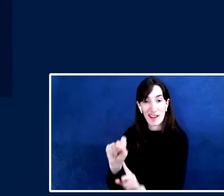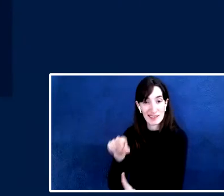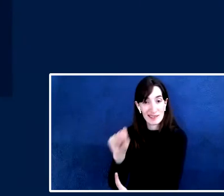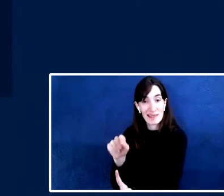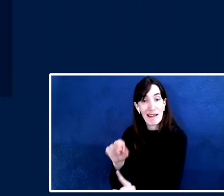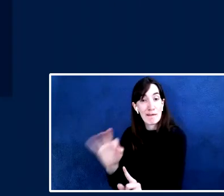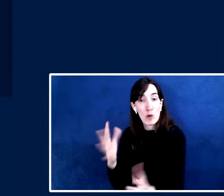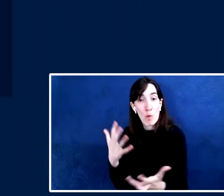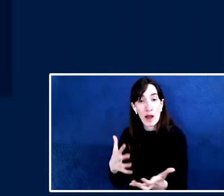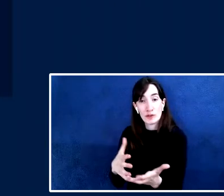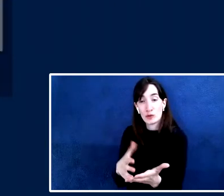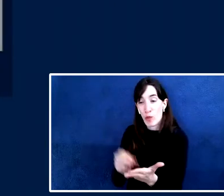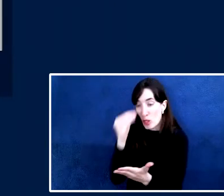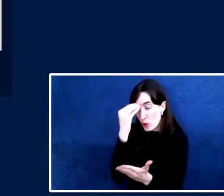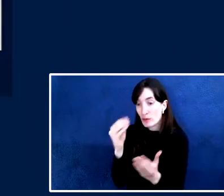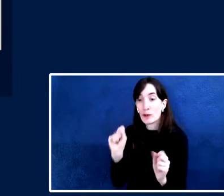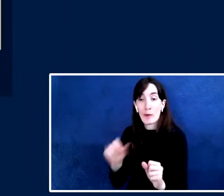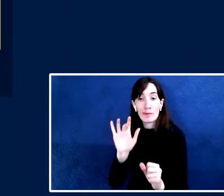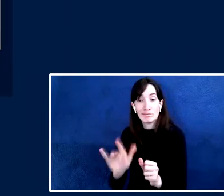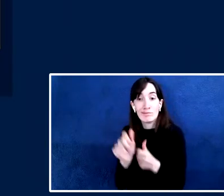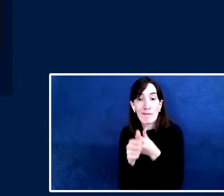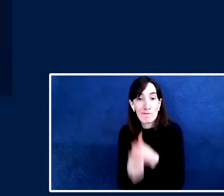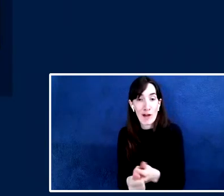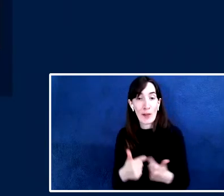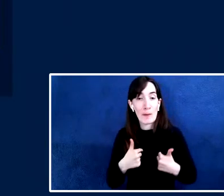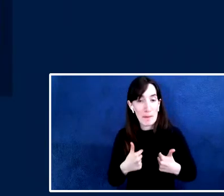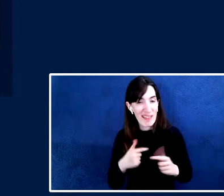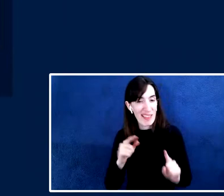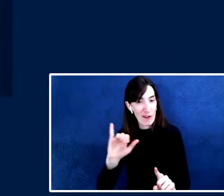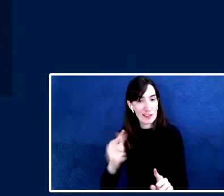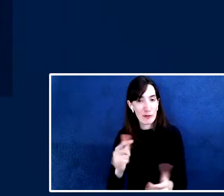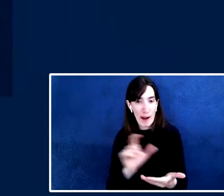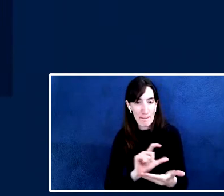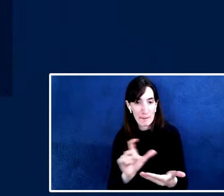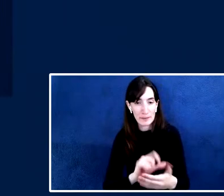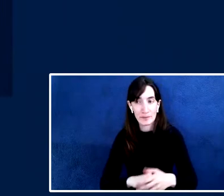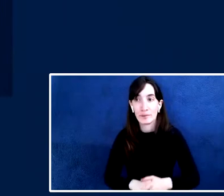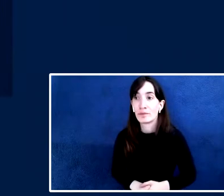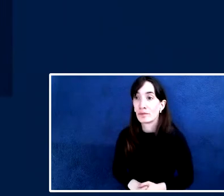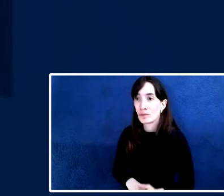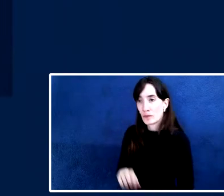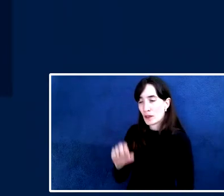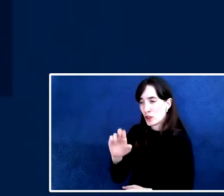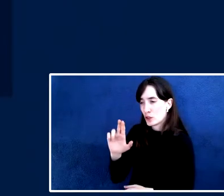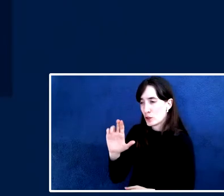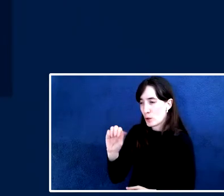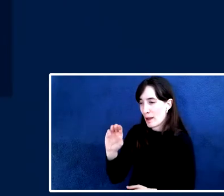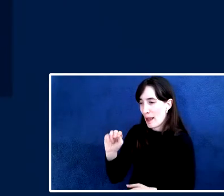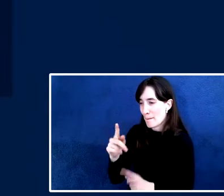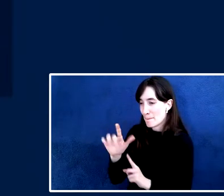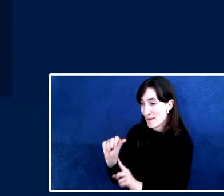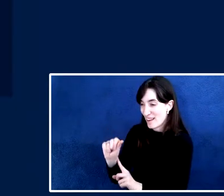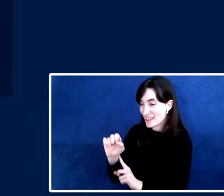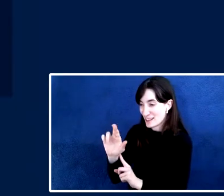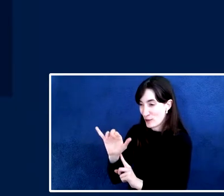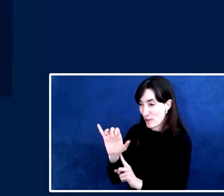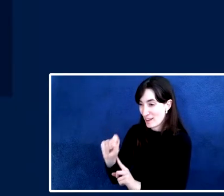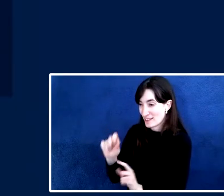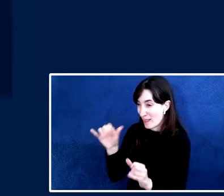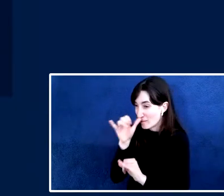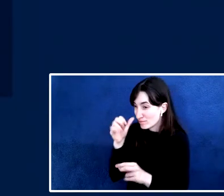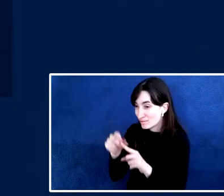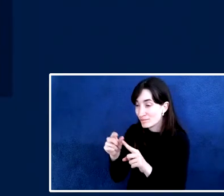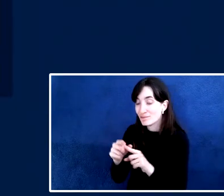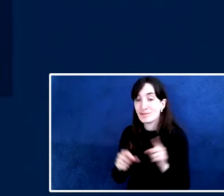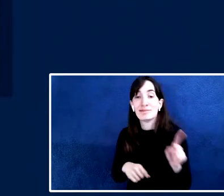follow. I'll be documenting everything. And You Can't Be a Serious, is that a pun? It is a pun. There's a plankton called You Can't Be a Zodiacus.